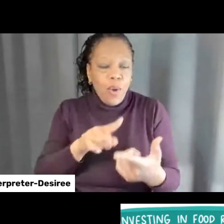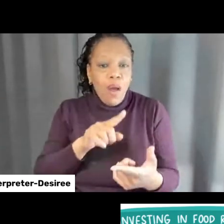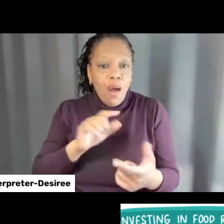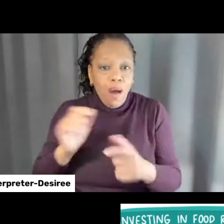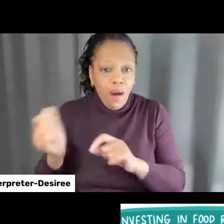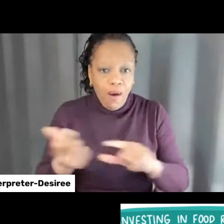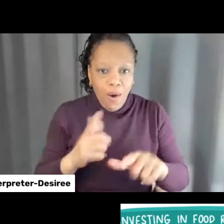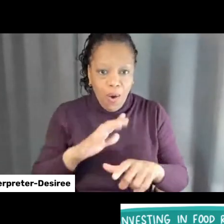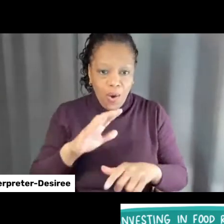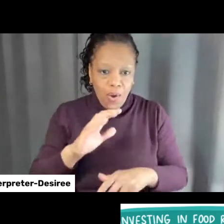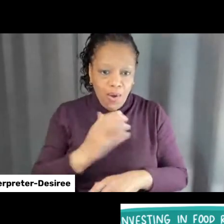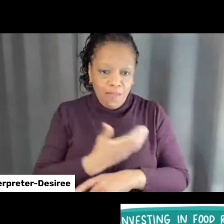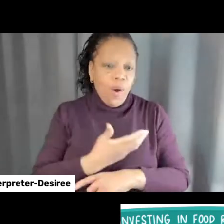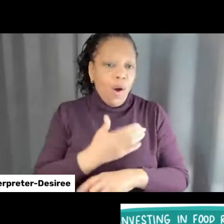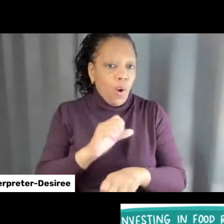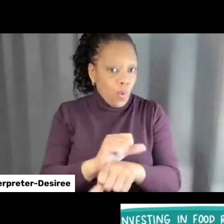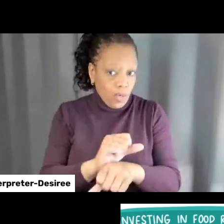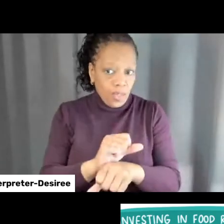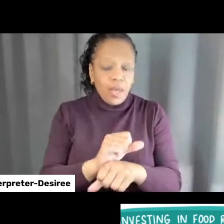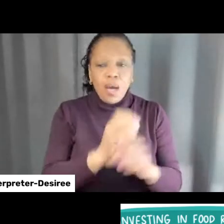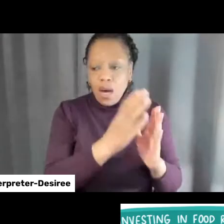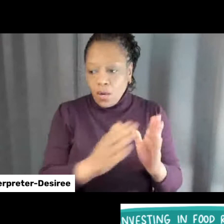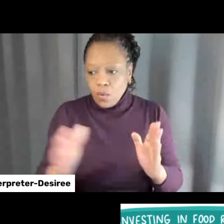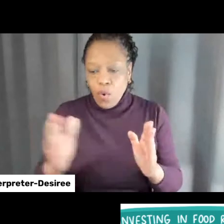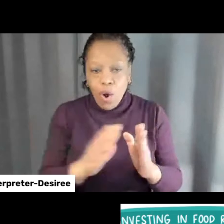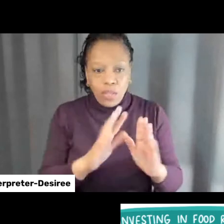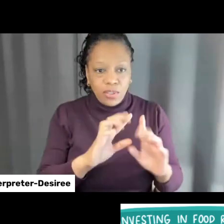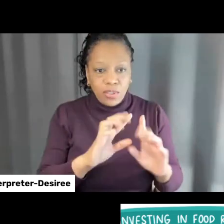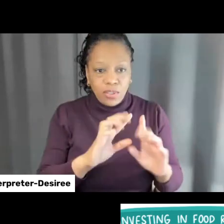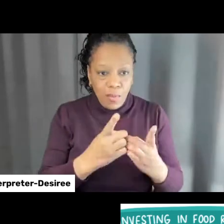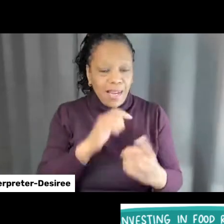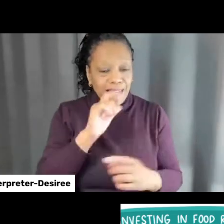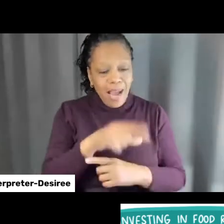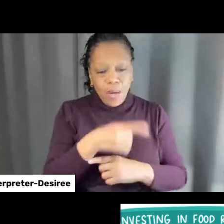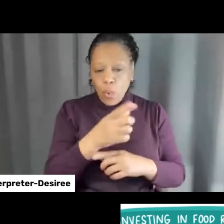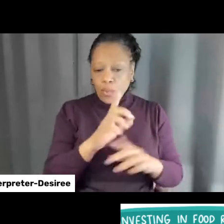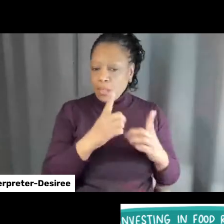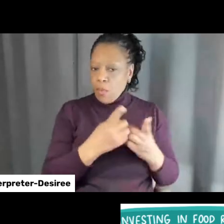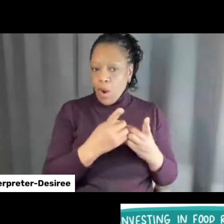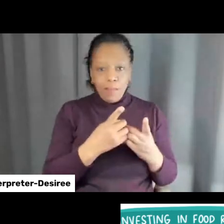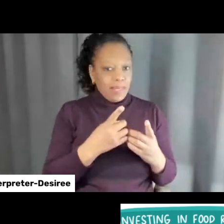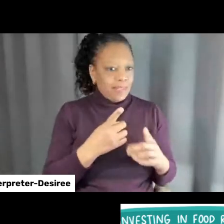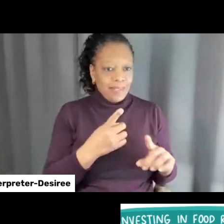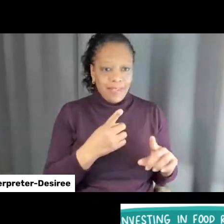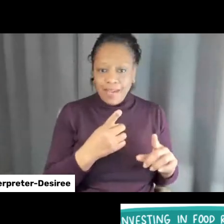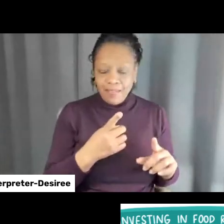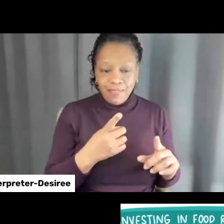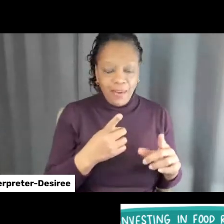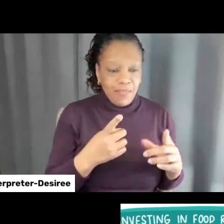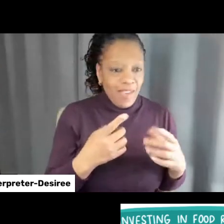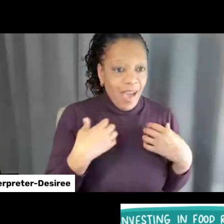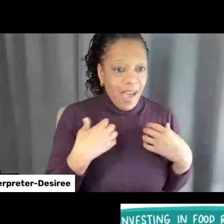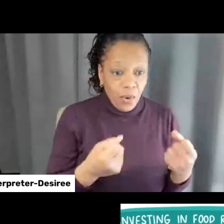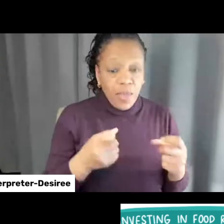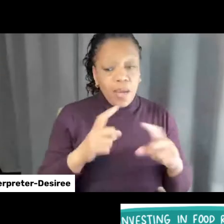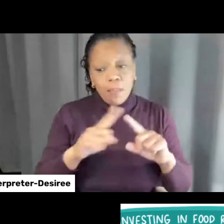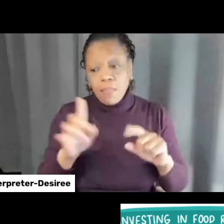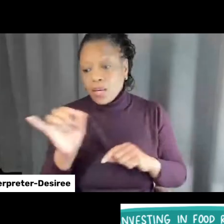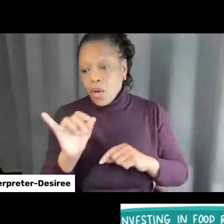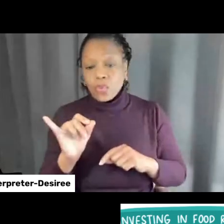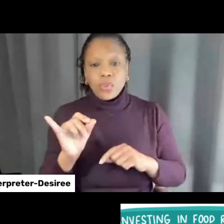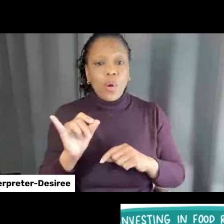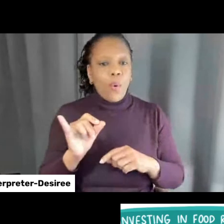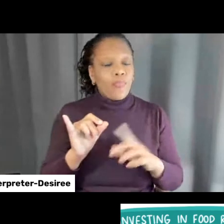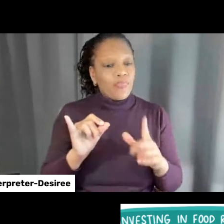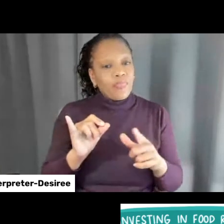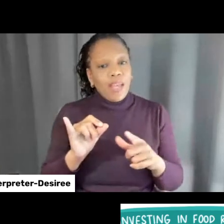across departments. And so we're not only relying on the Department of Public Health to implement the Good Food Purchasing Program, we're also looking at Cook County Health